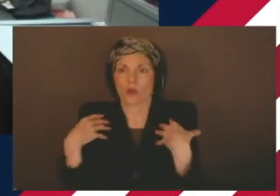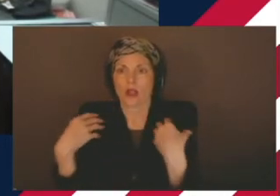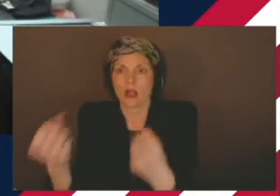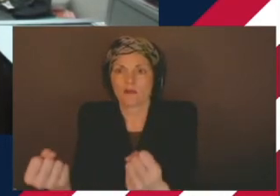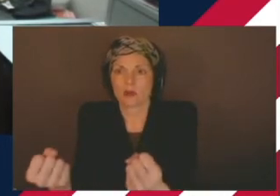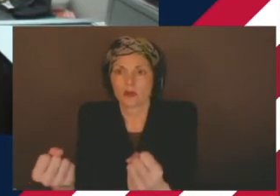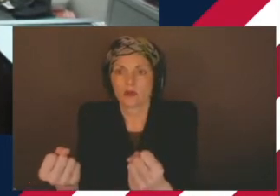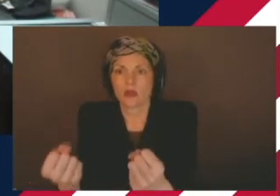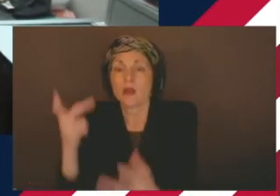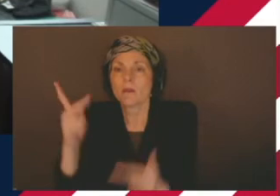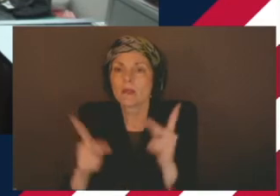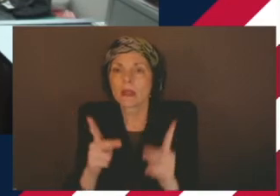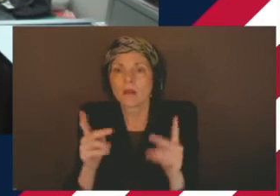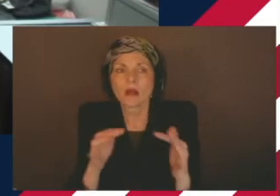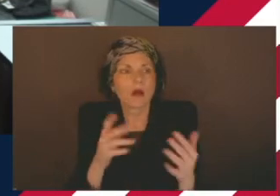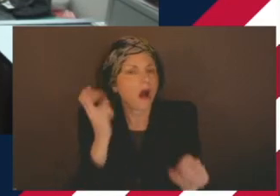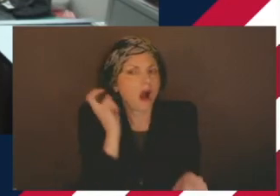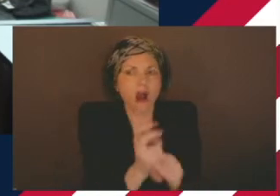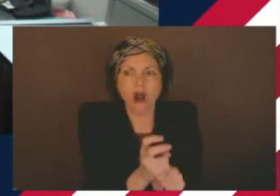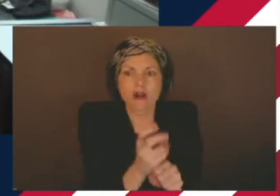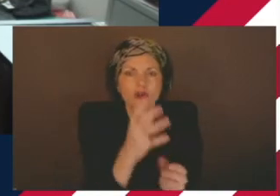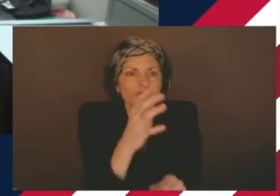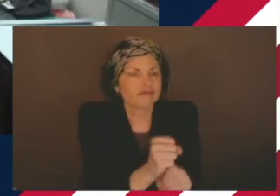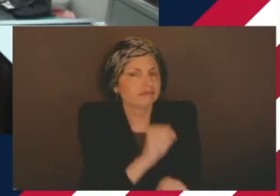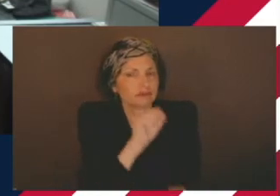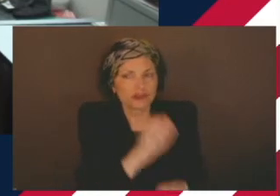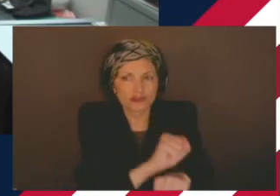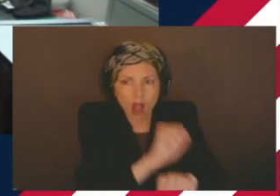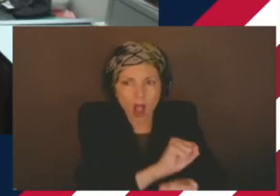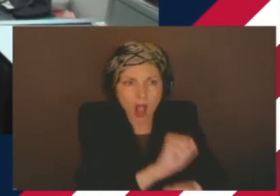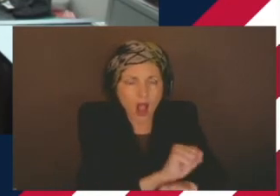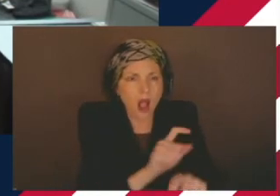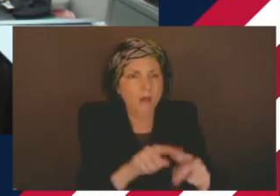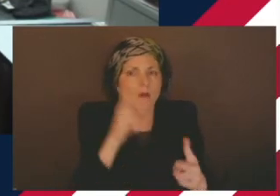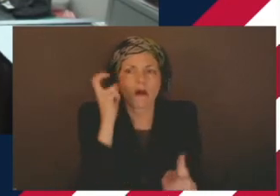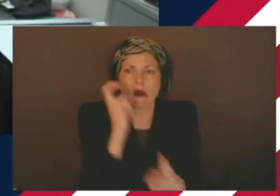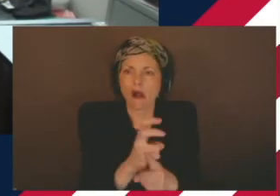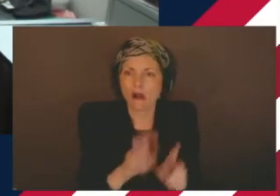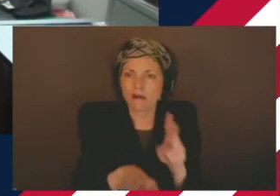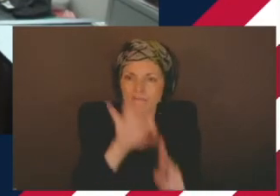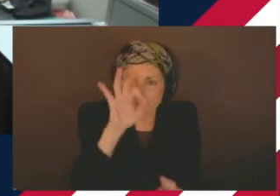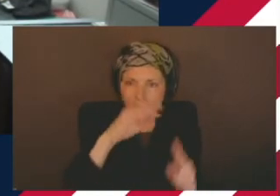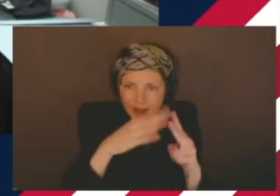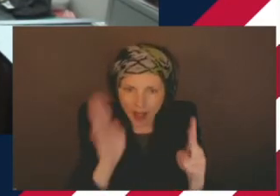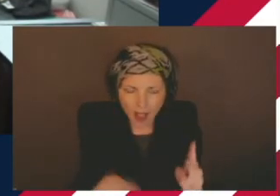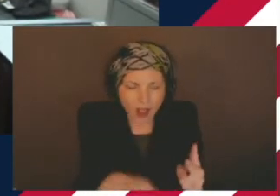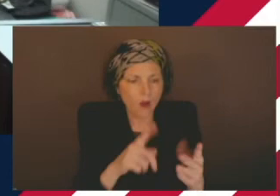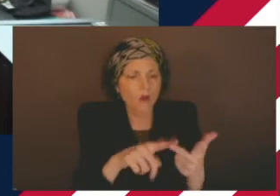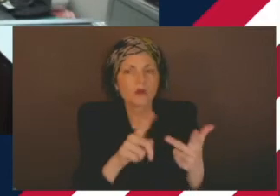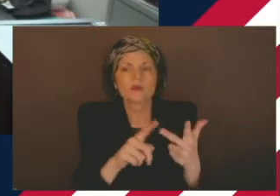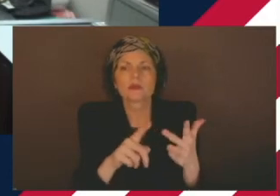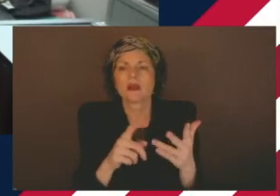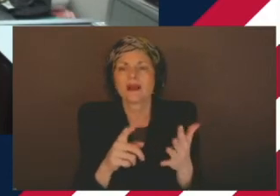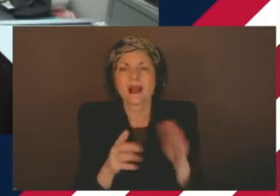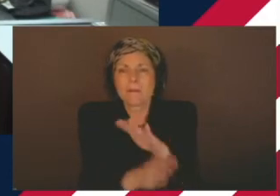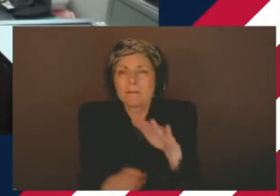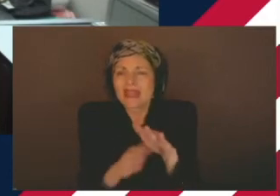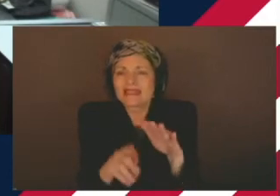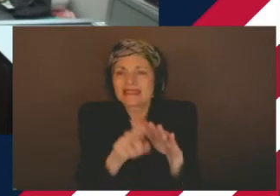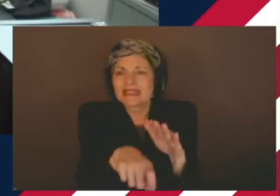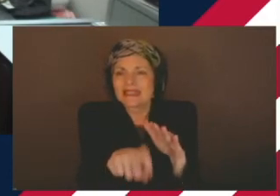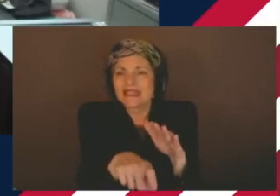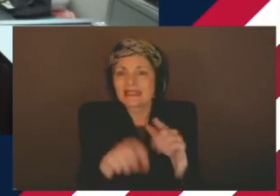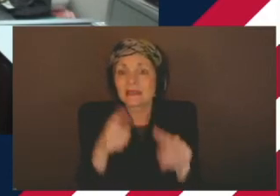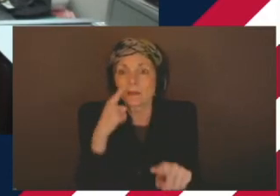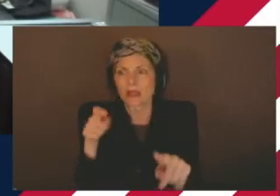have issues with accessing housing, basic needs because of their recovery status.